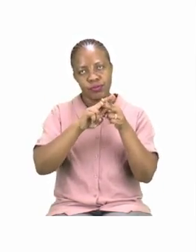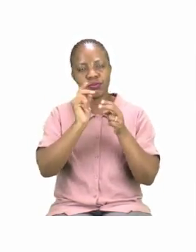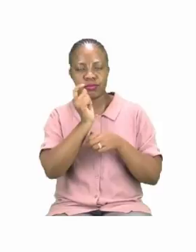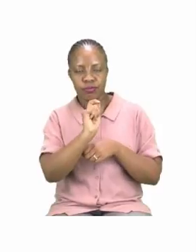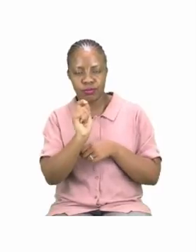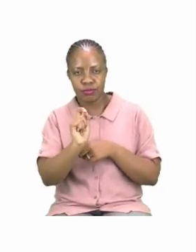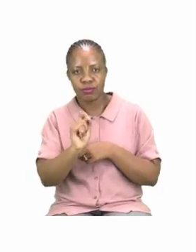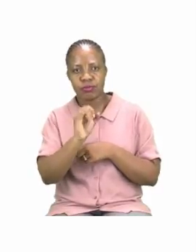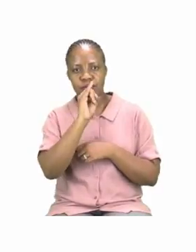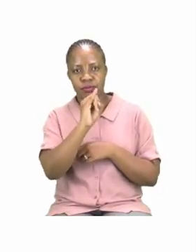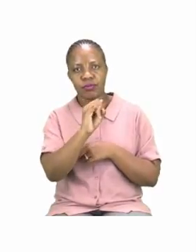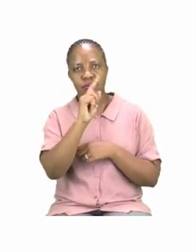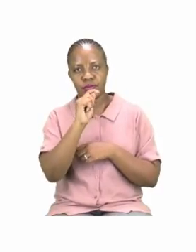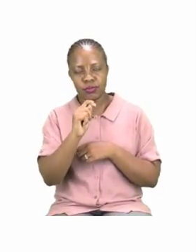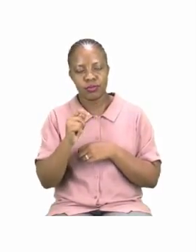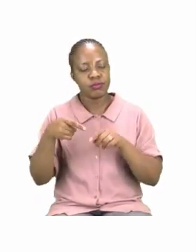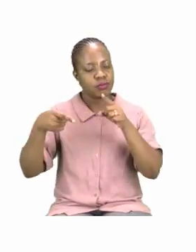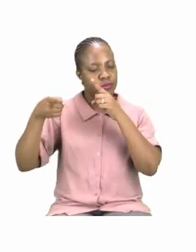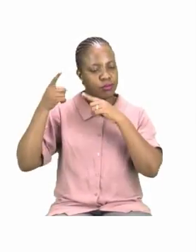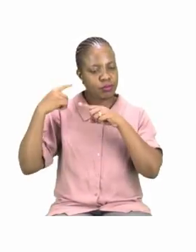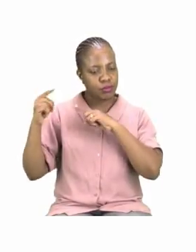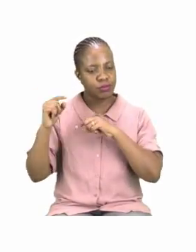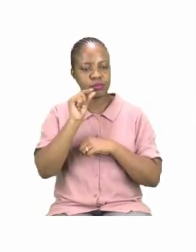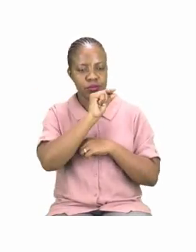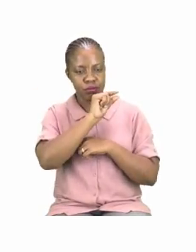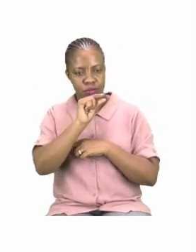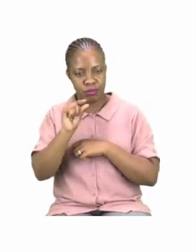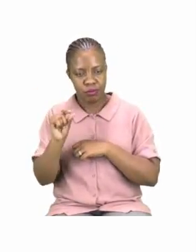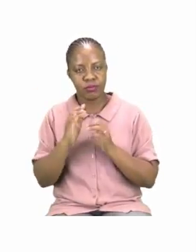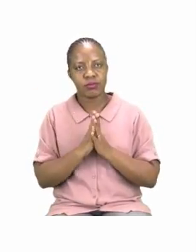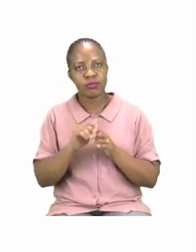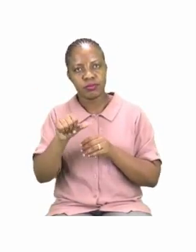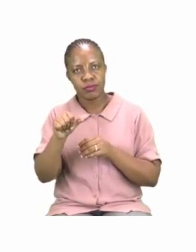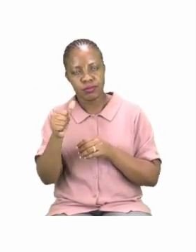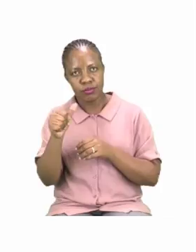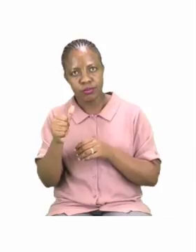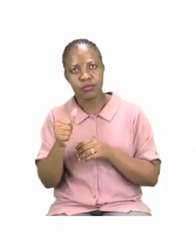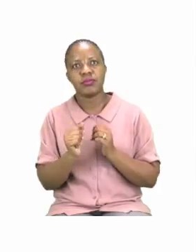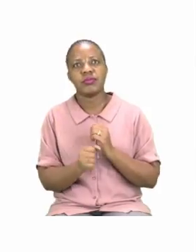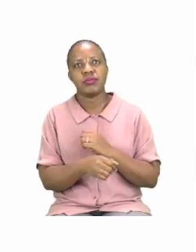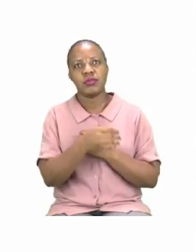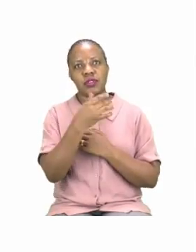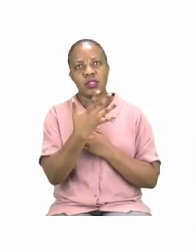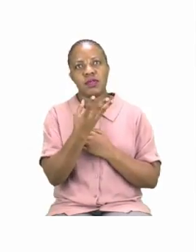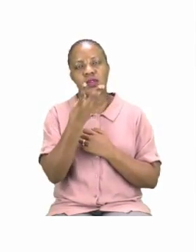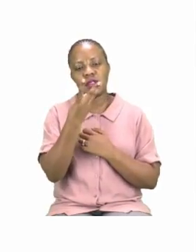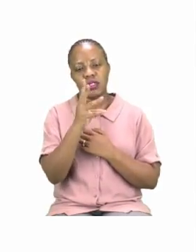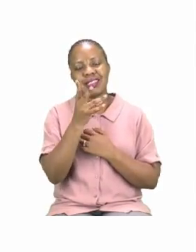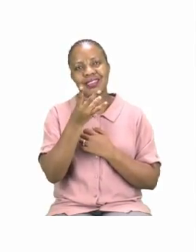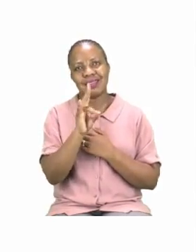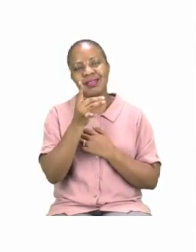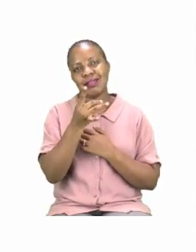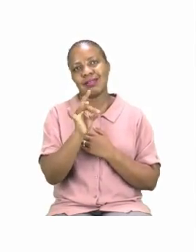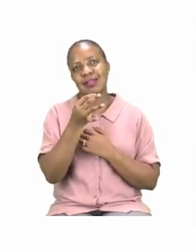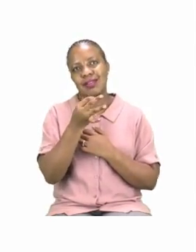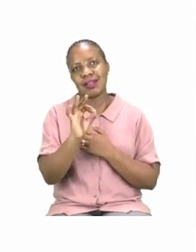The rest of these sentences you can do by yourselves. Take your time. Remember, sometimes our